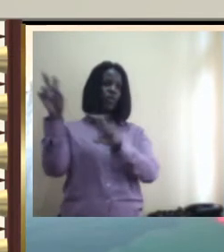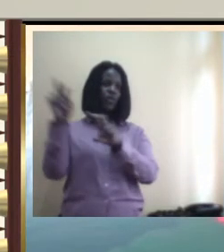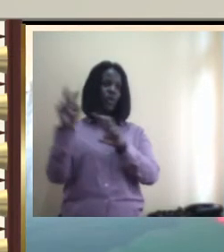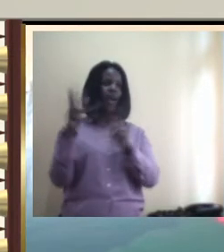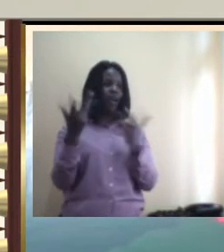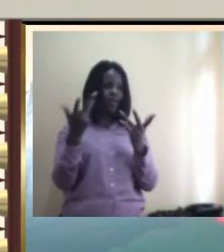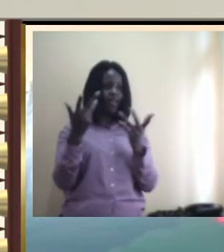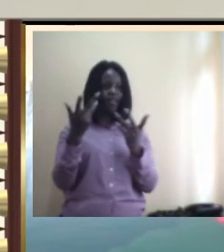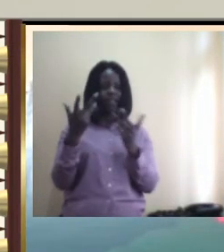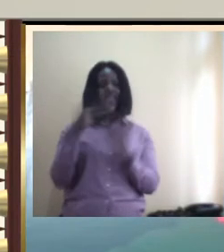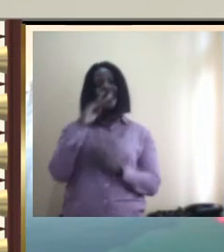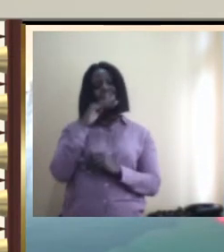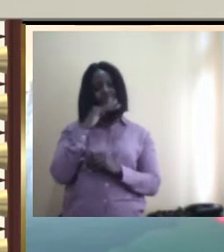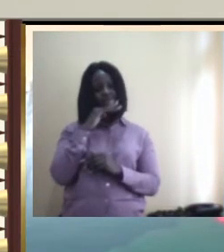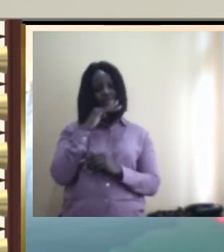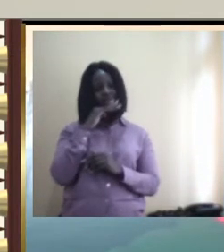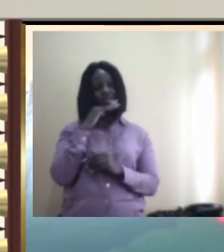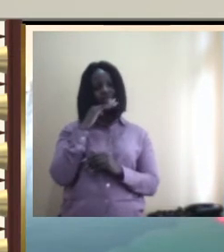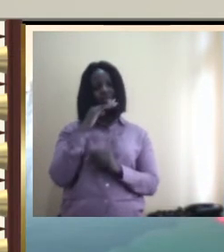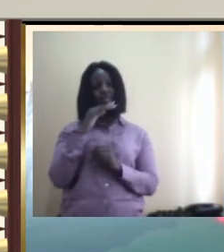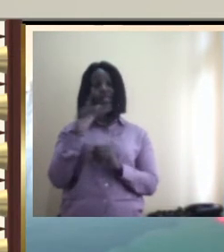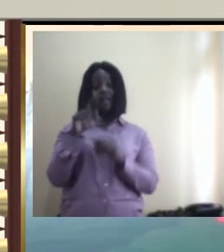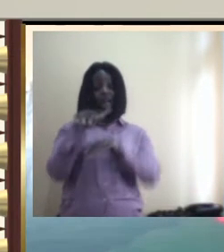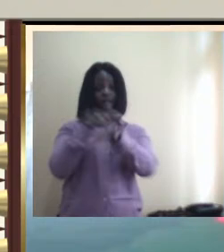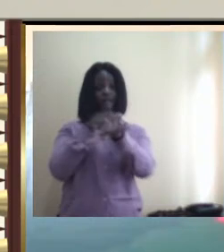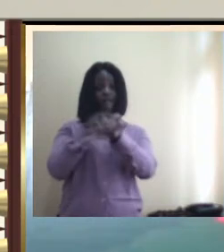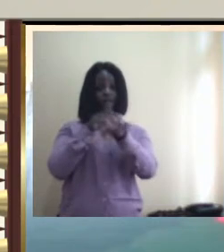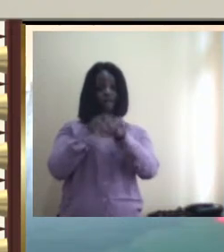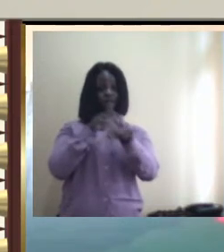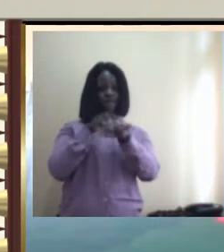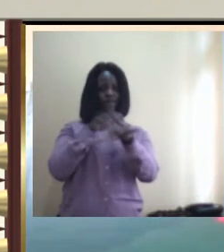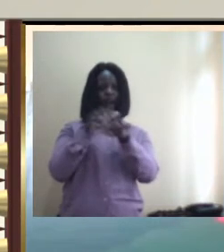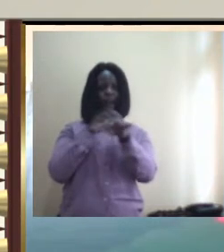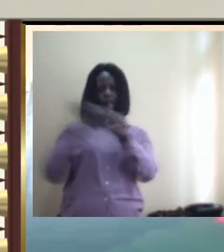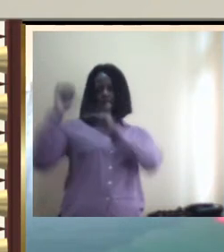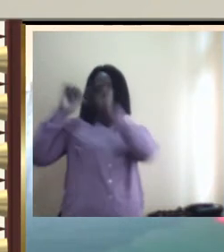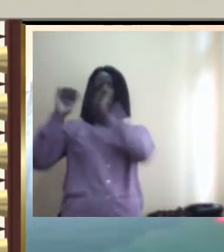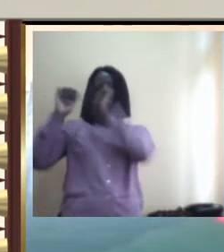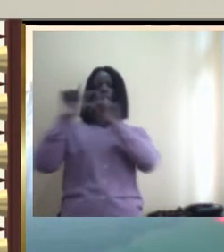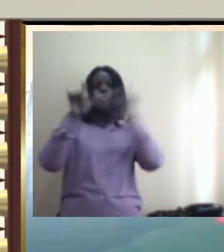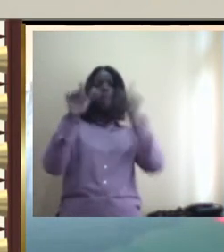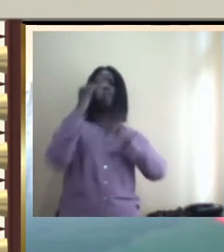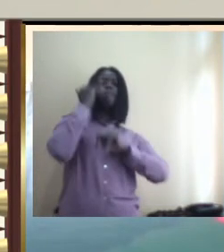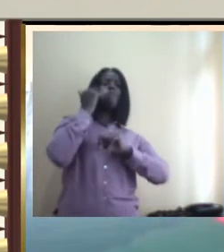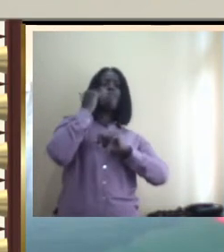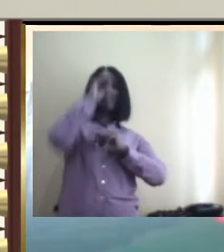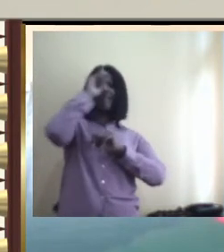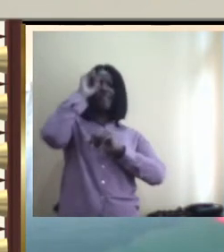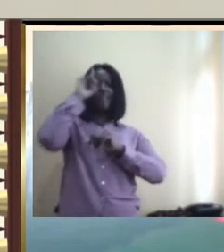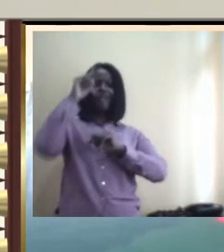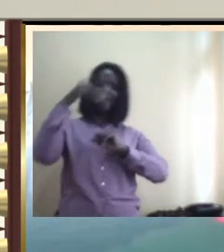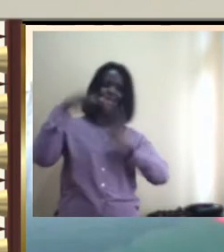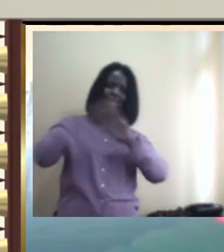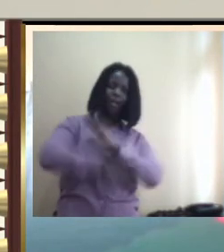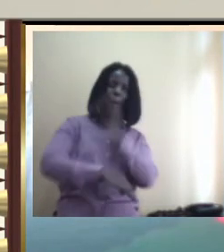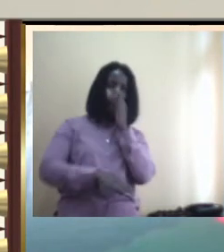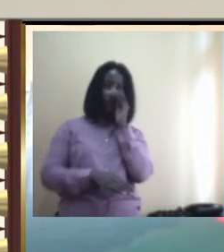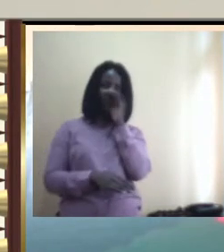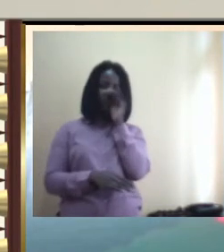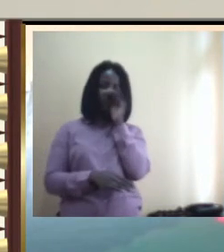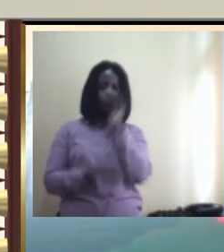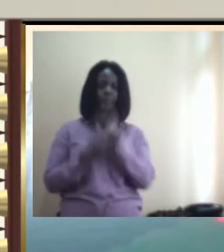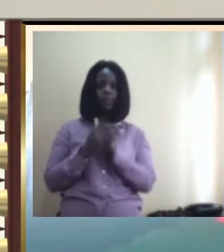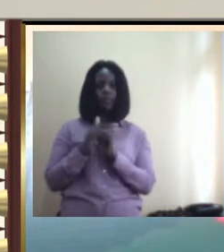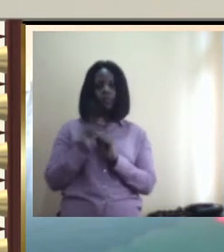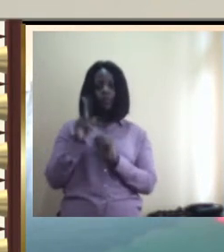owing to leasing back of these farms by beneficiaries to the white farming corporations.